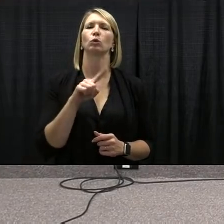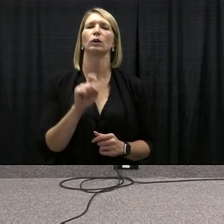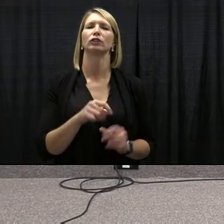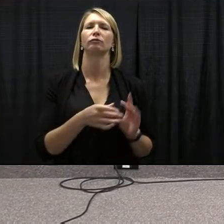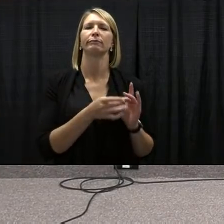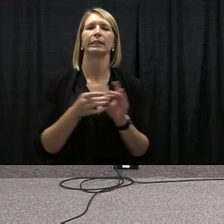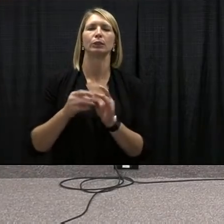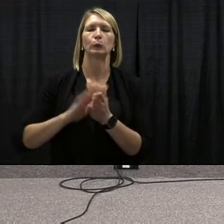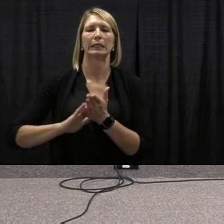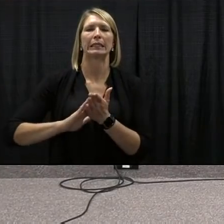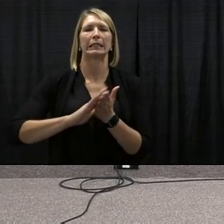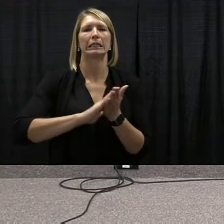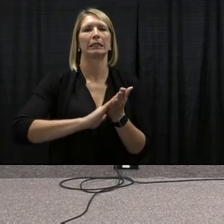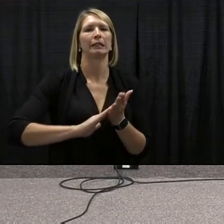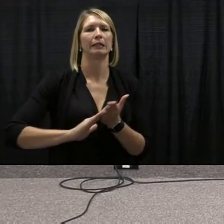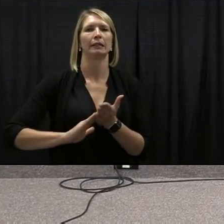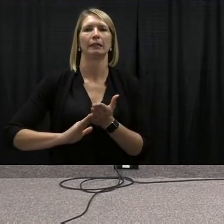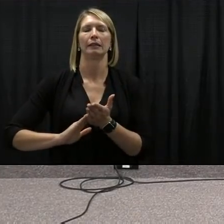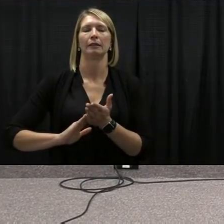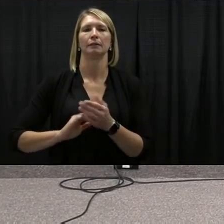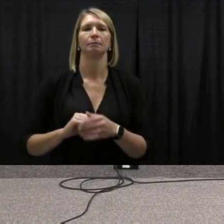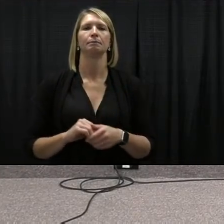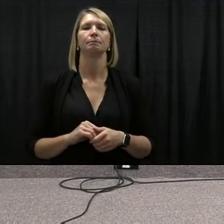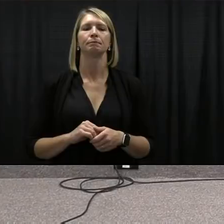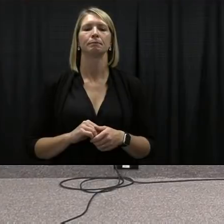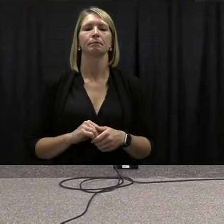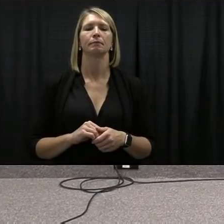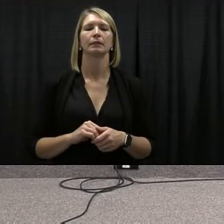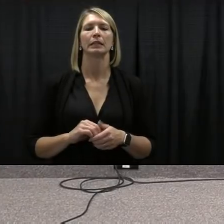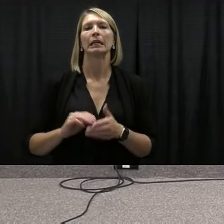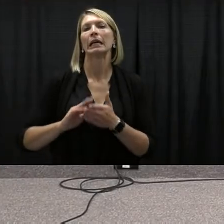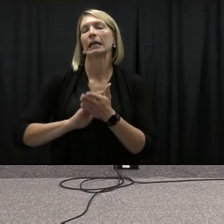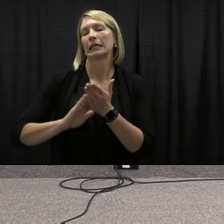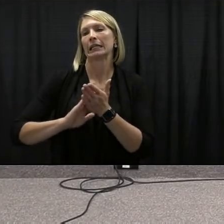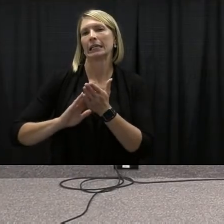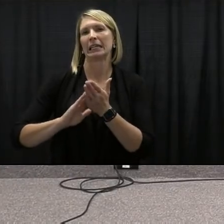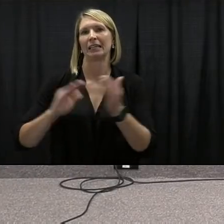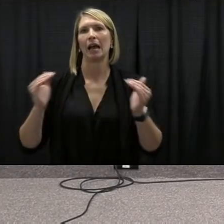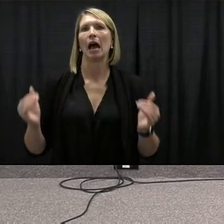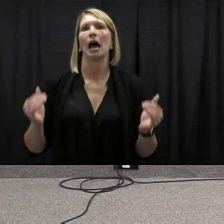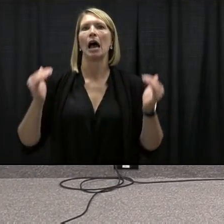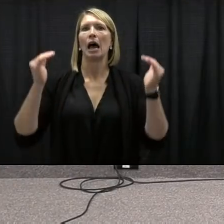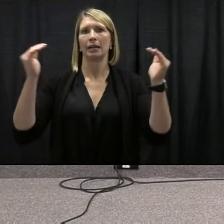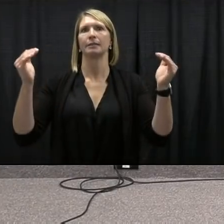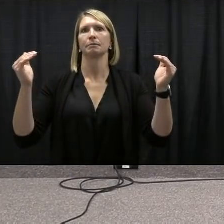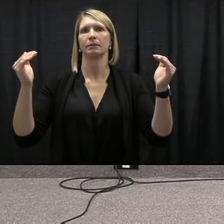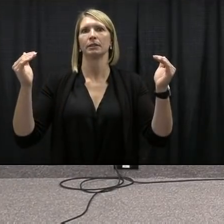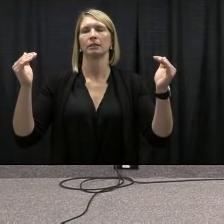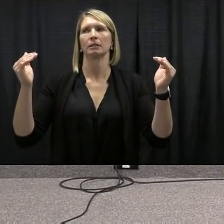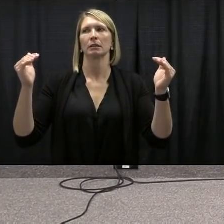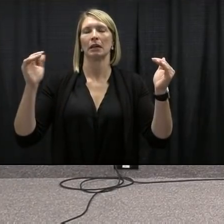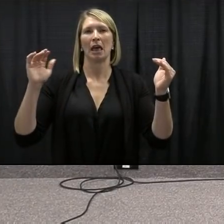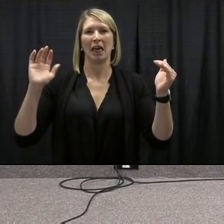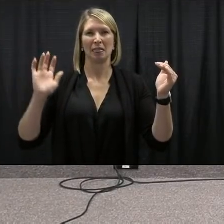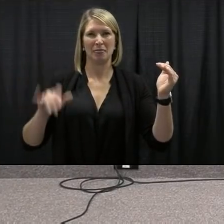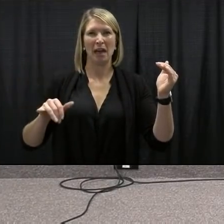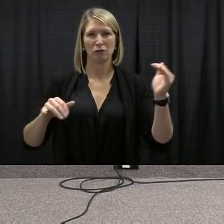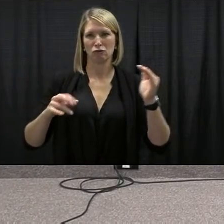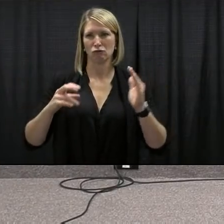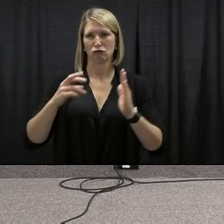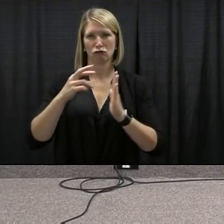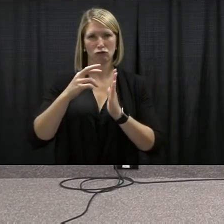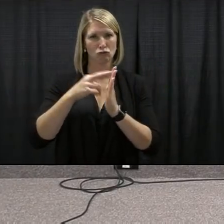bit of confusion about. Enhanced cleaning protocols, have they been changed at all as to how it's done and when it's